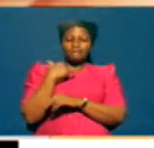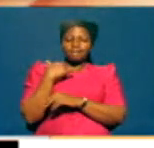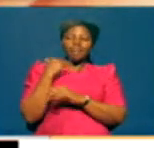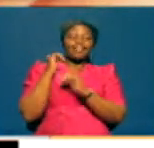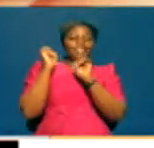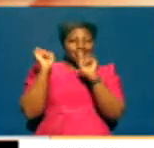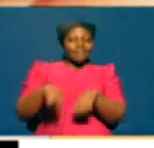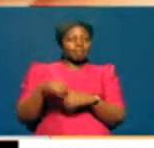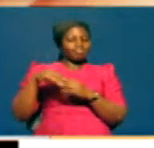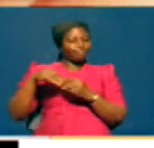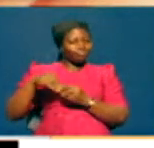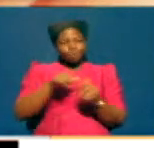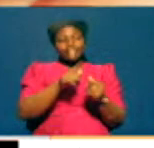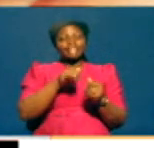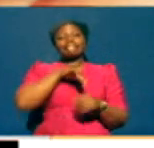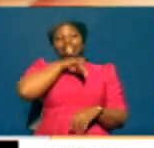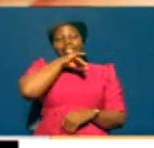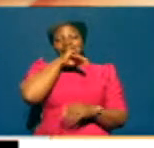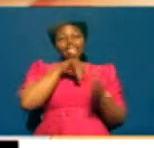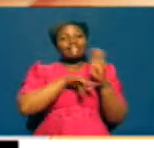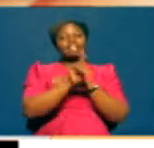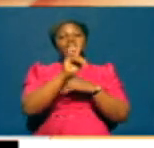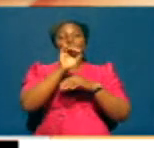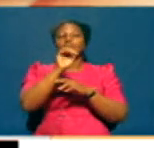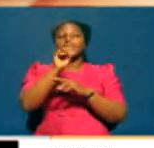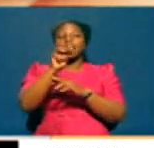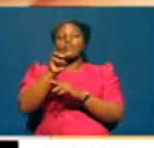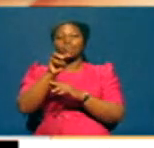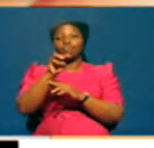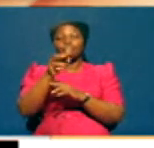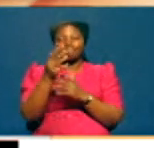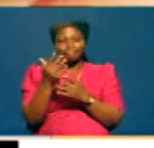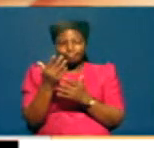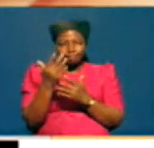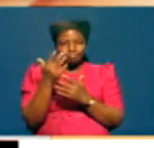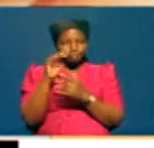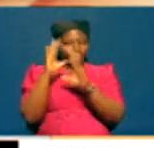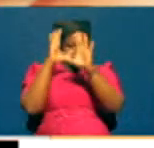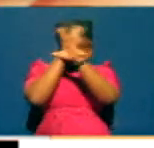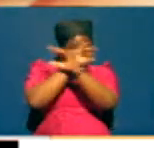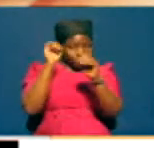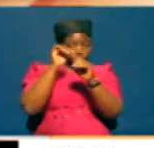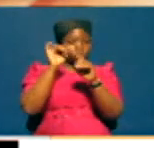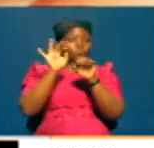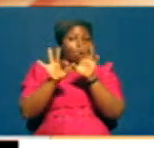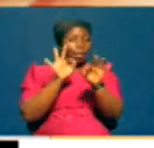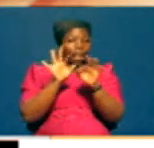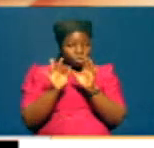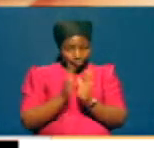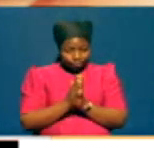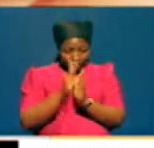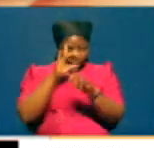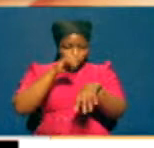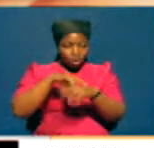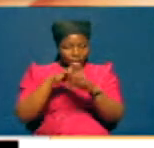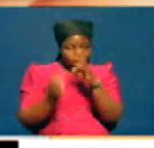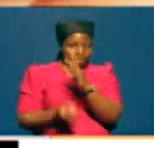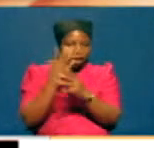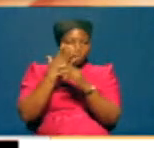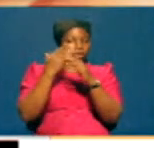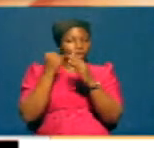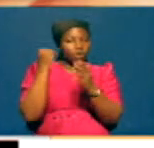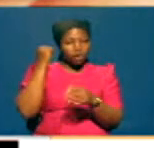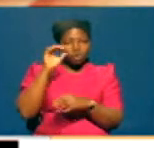Odinga to the ODM presidential ticket. Speaking after opening an ODM party office in Ngong, Kajiado, Wanjigi said he